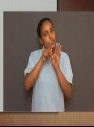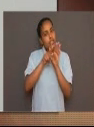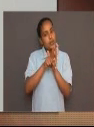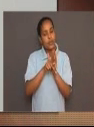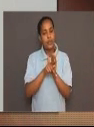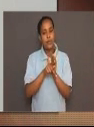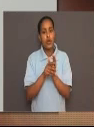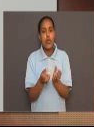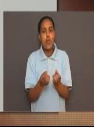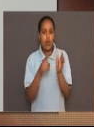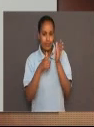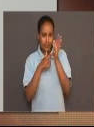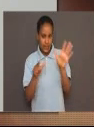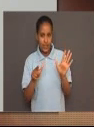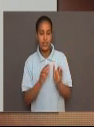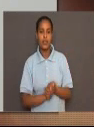principle more clearly.